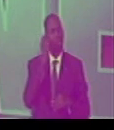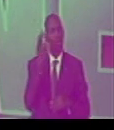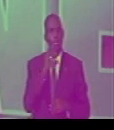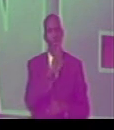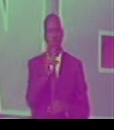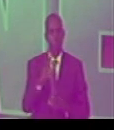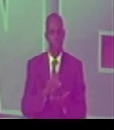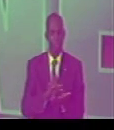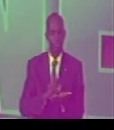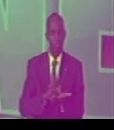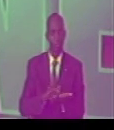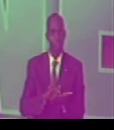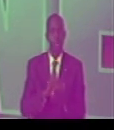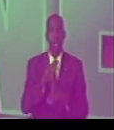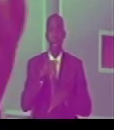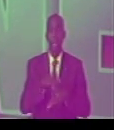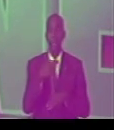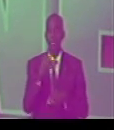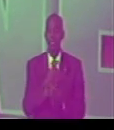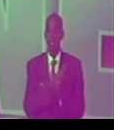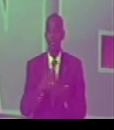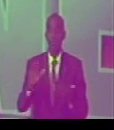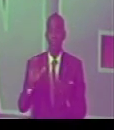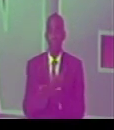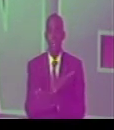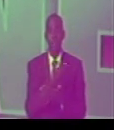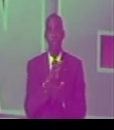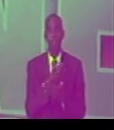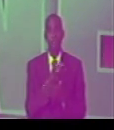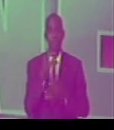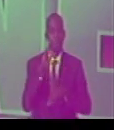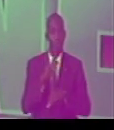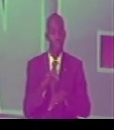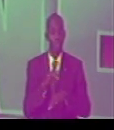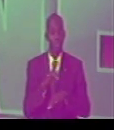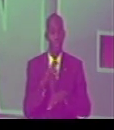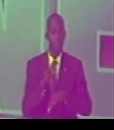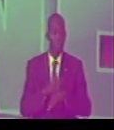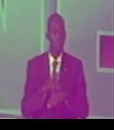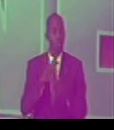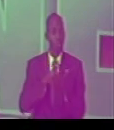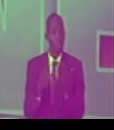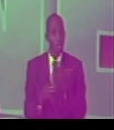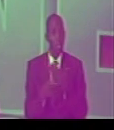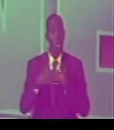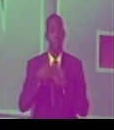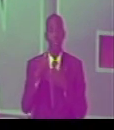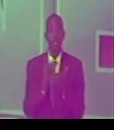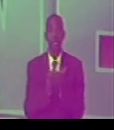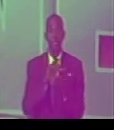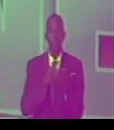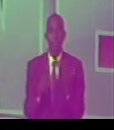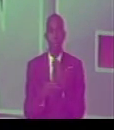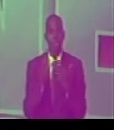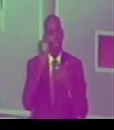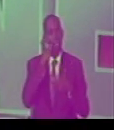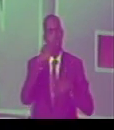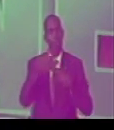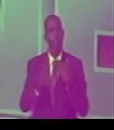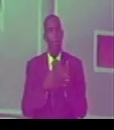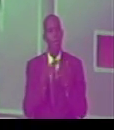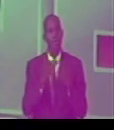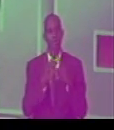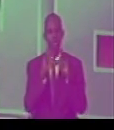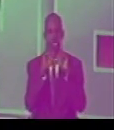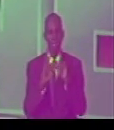point, I was placed on drugs. And so I was taking drugs. But during the Divine Touch Crusade, I trusted God for healing. And after